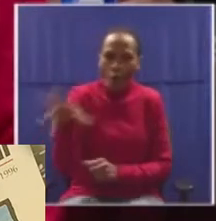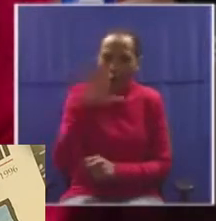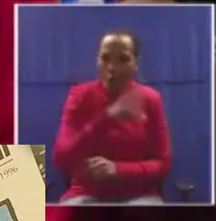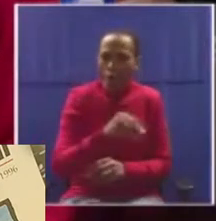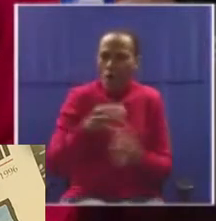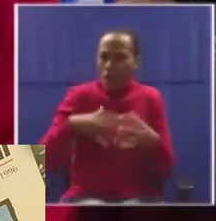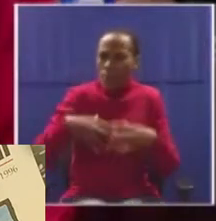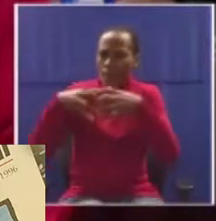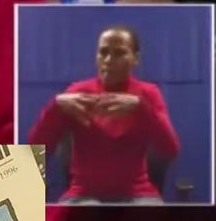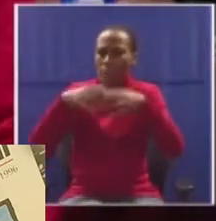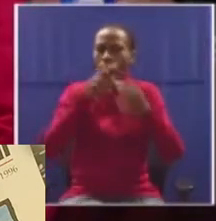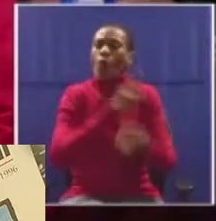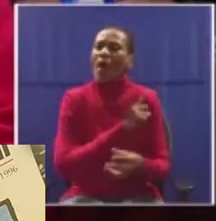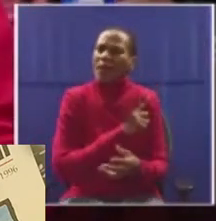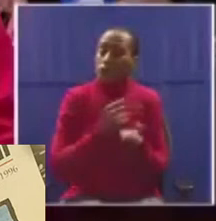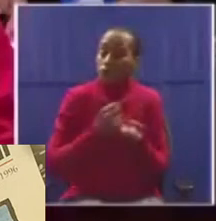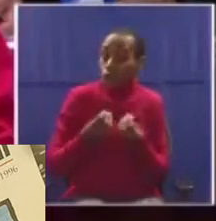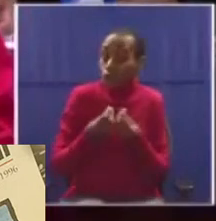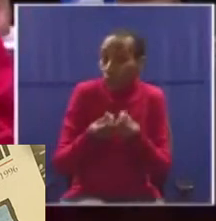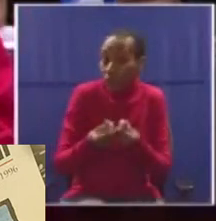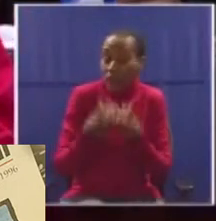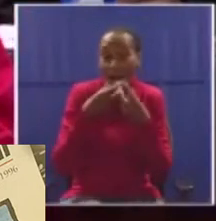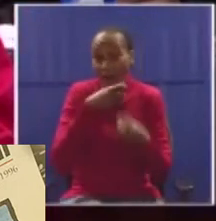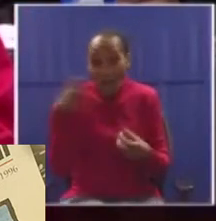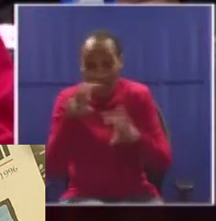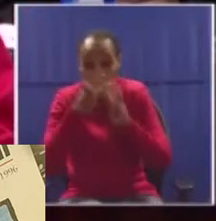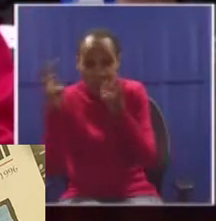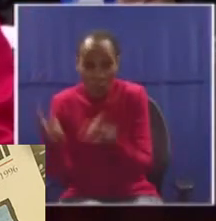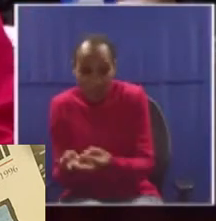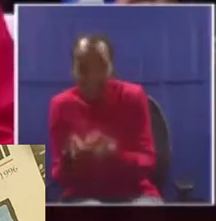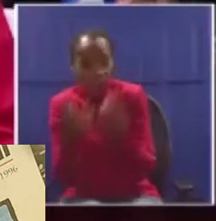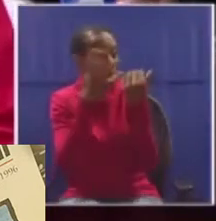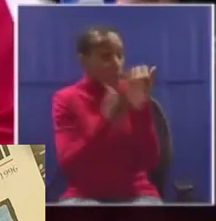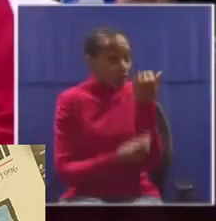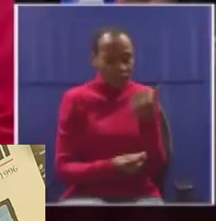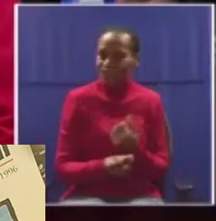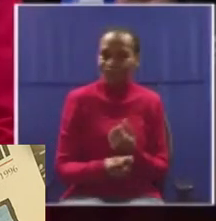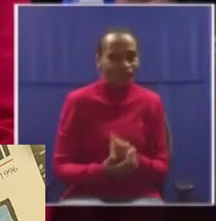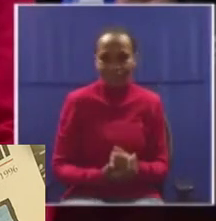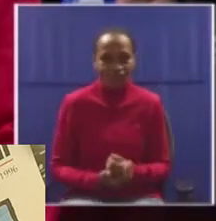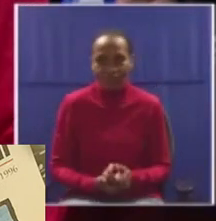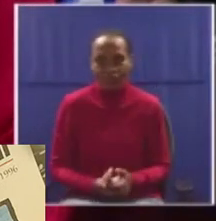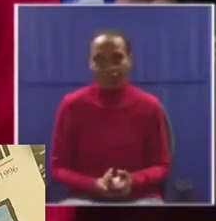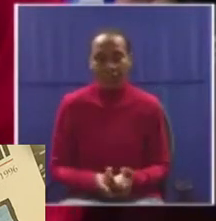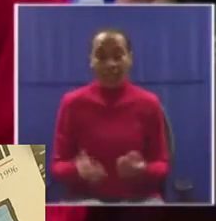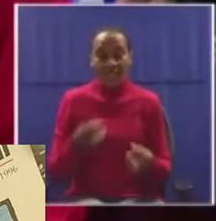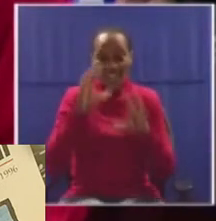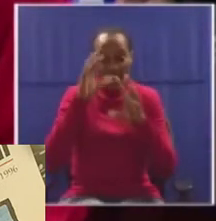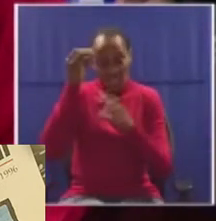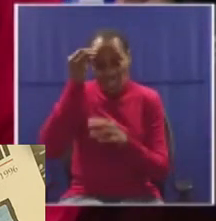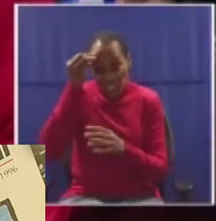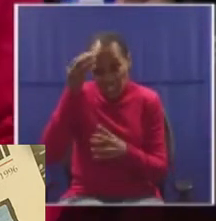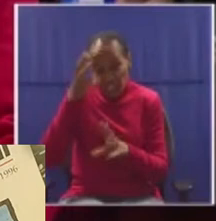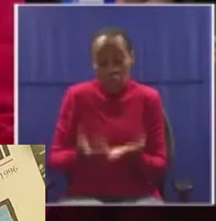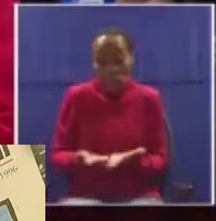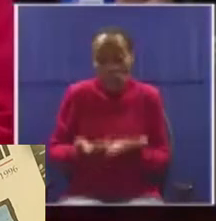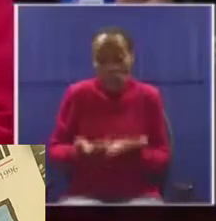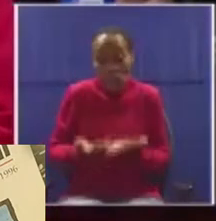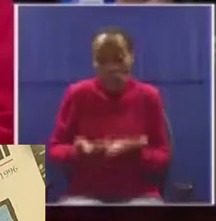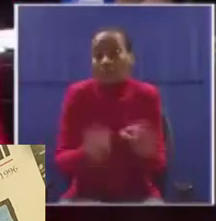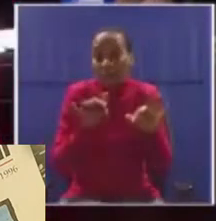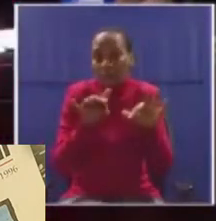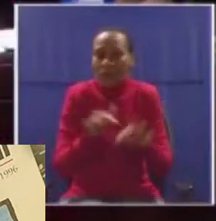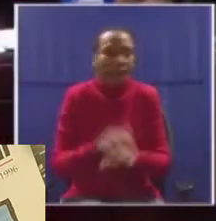inequality or hunger they are also equally not interested in true human freedom because it is the